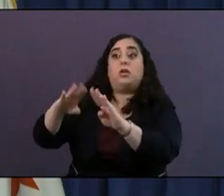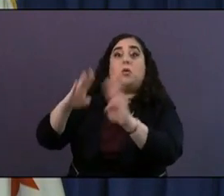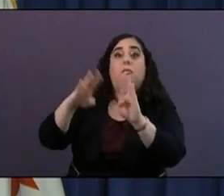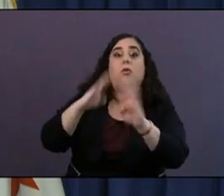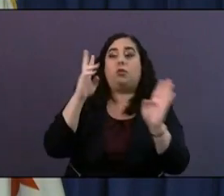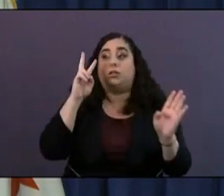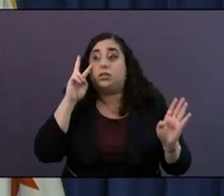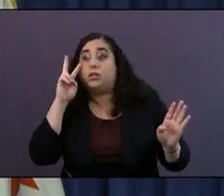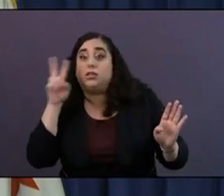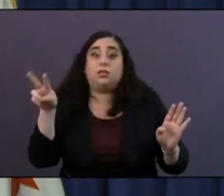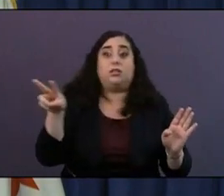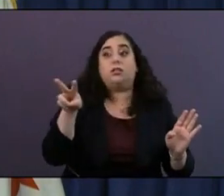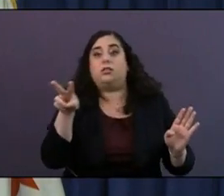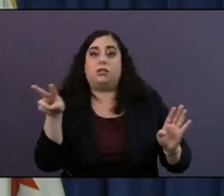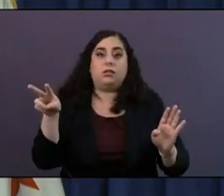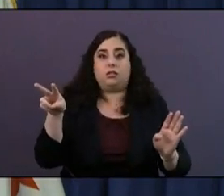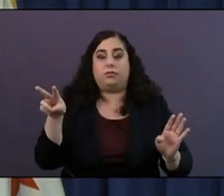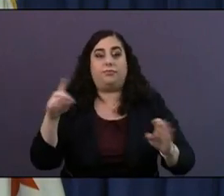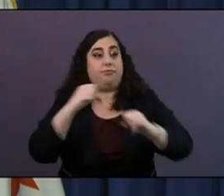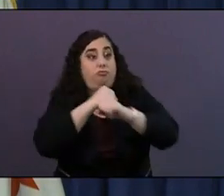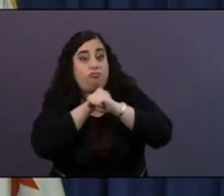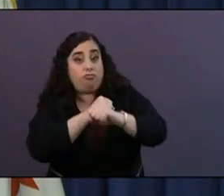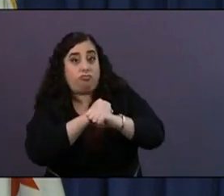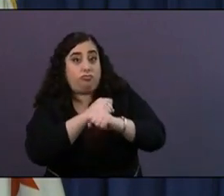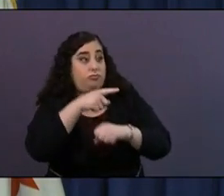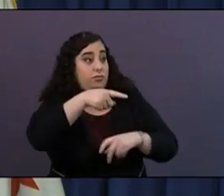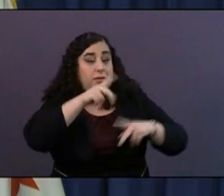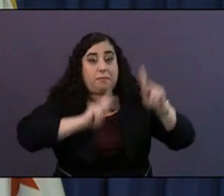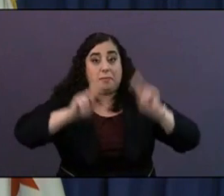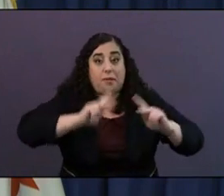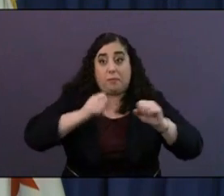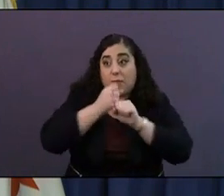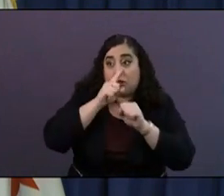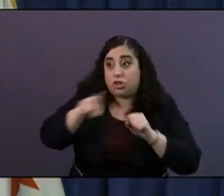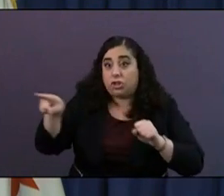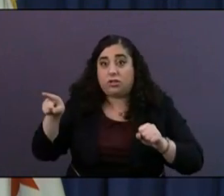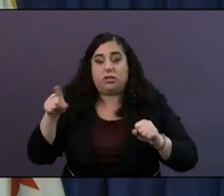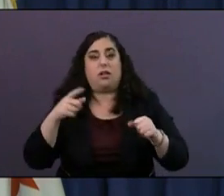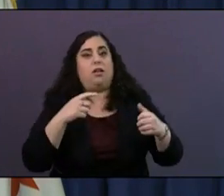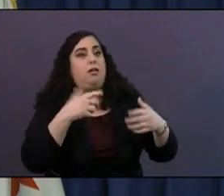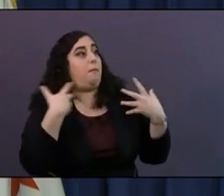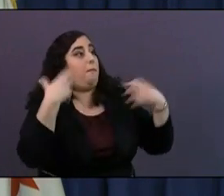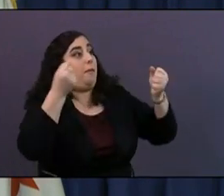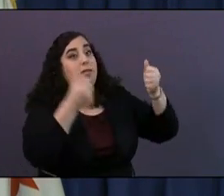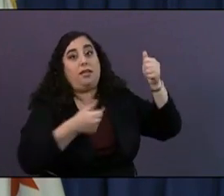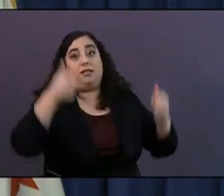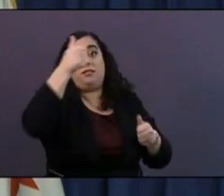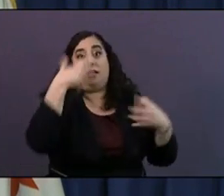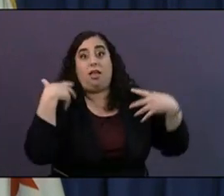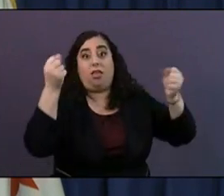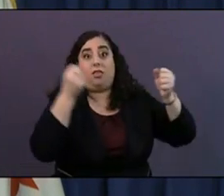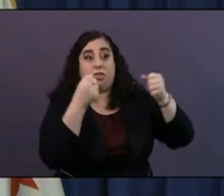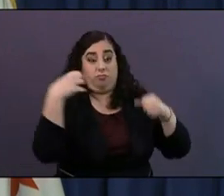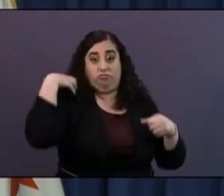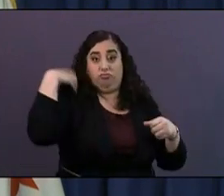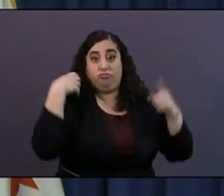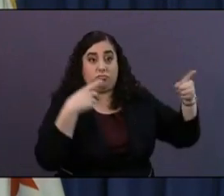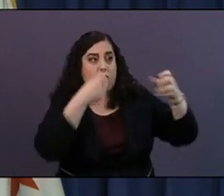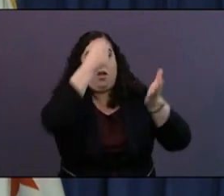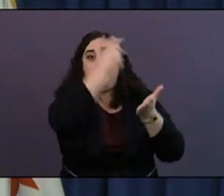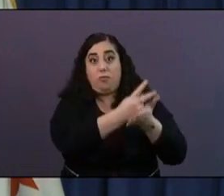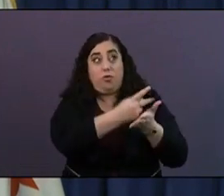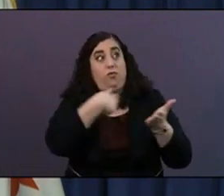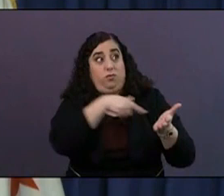devised by public safety and approved by our public health officials. And that approach has become a model